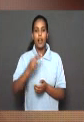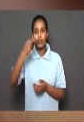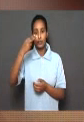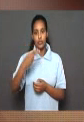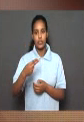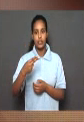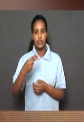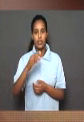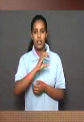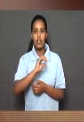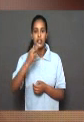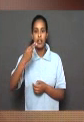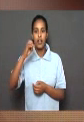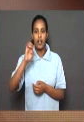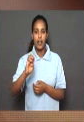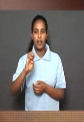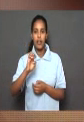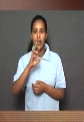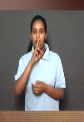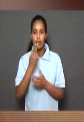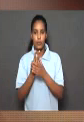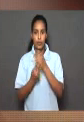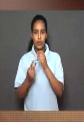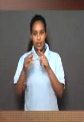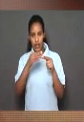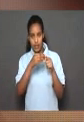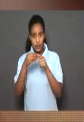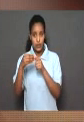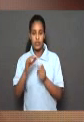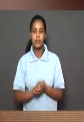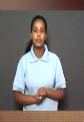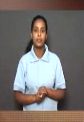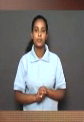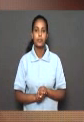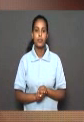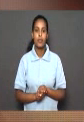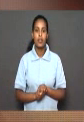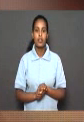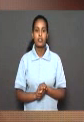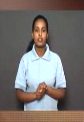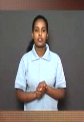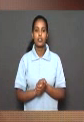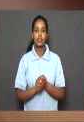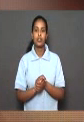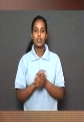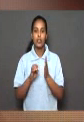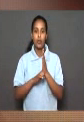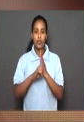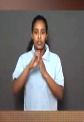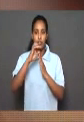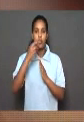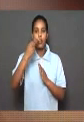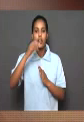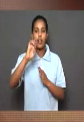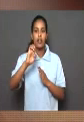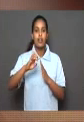Hydrogen and helium are both exceptions. The configuration of helium